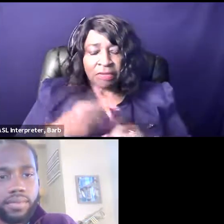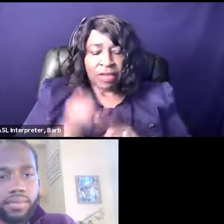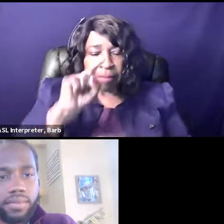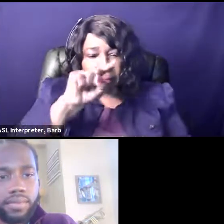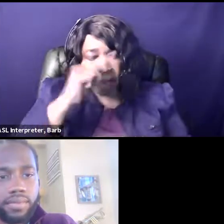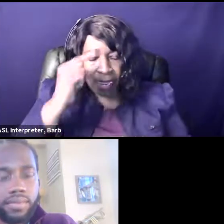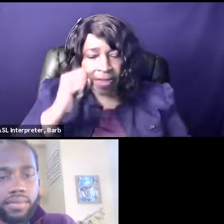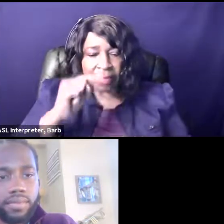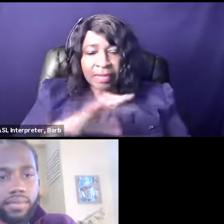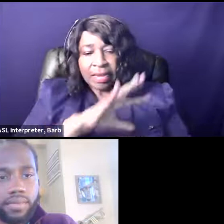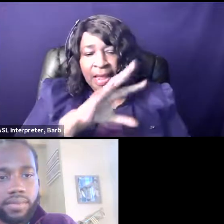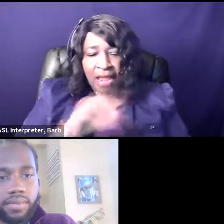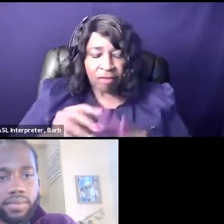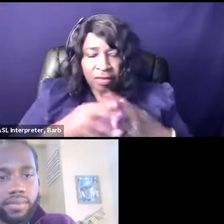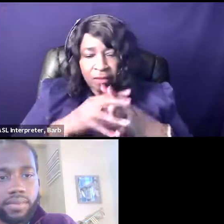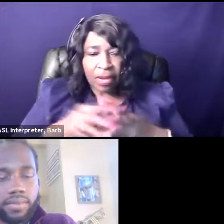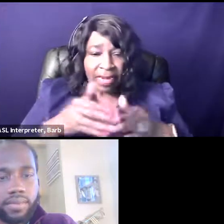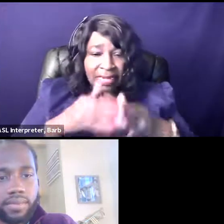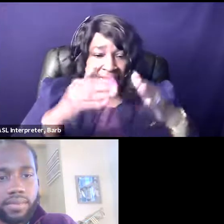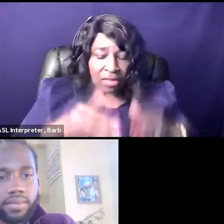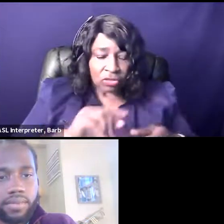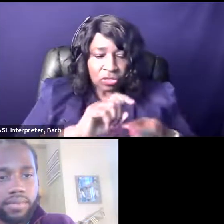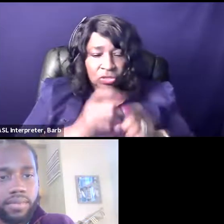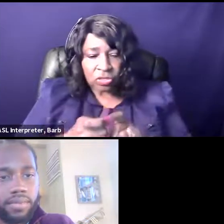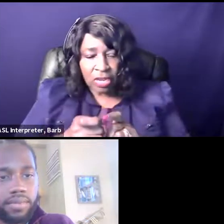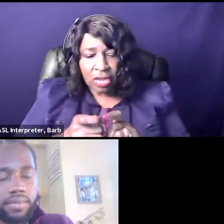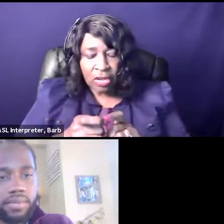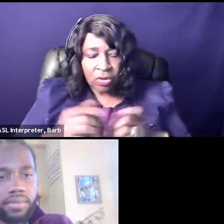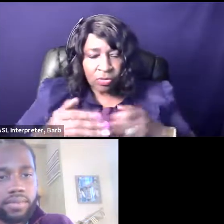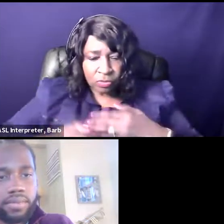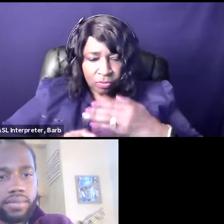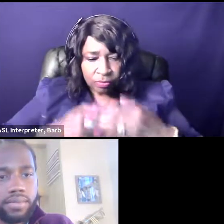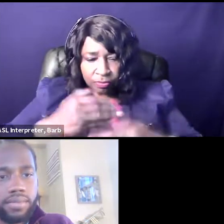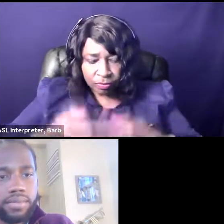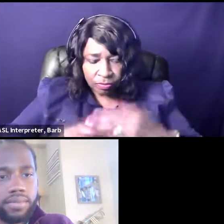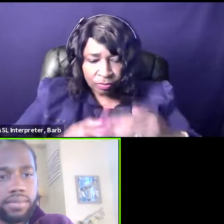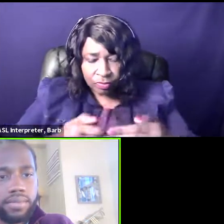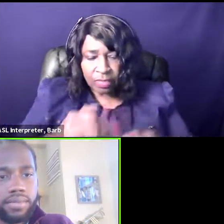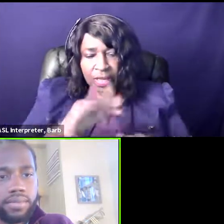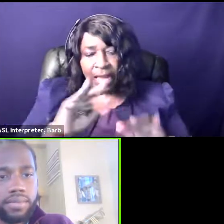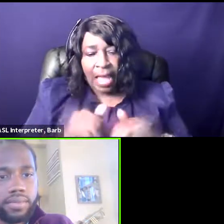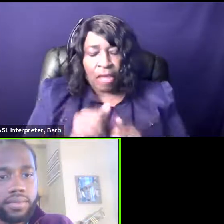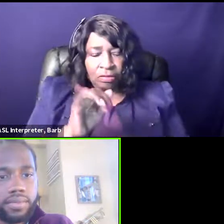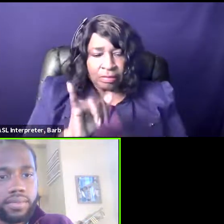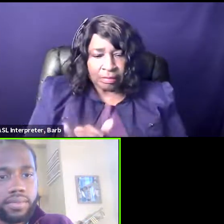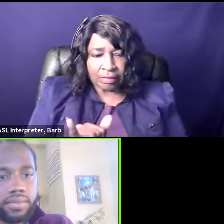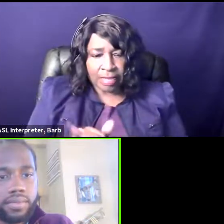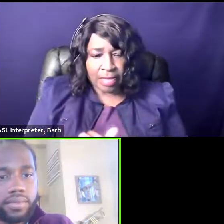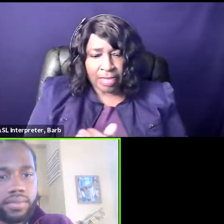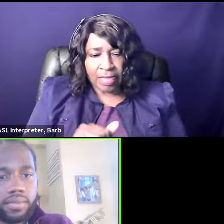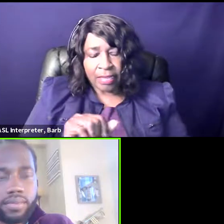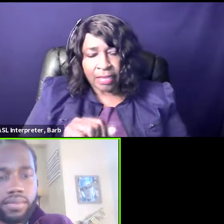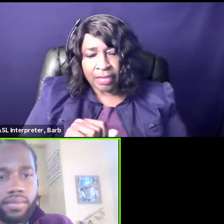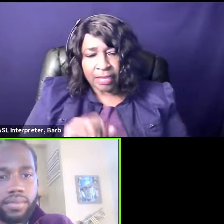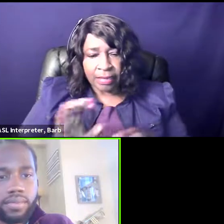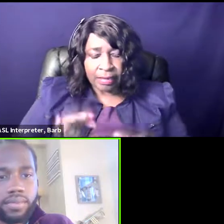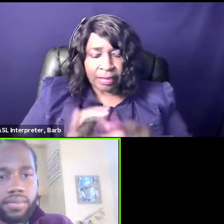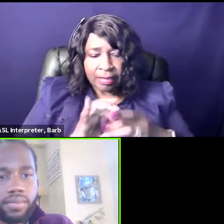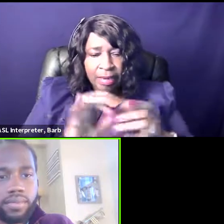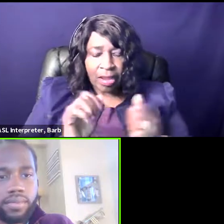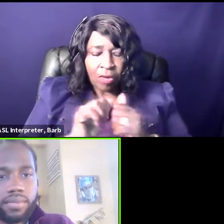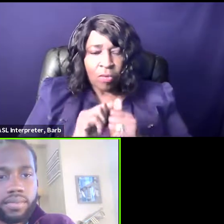American households, change over time? How does that map on with,